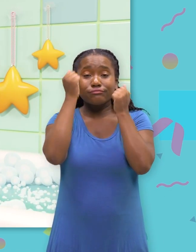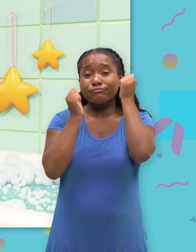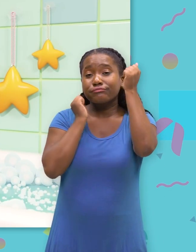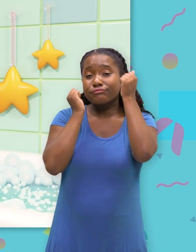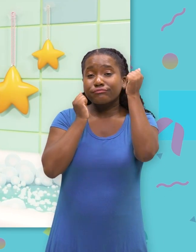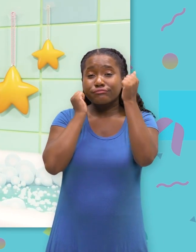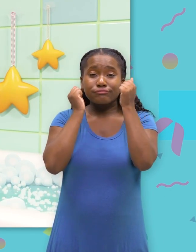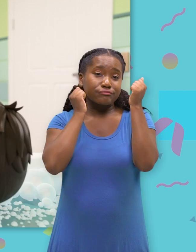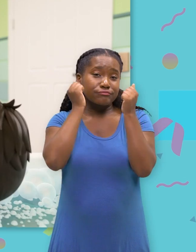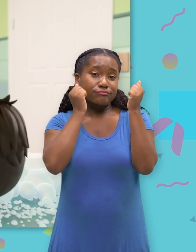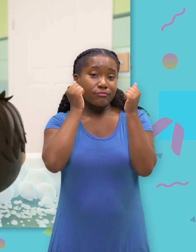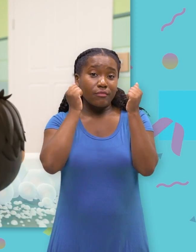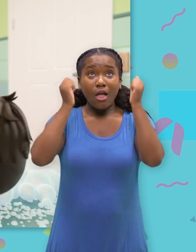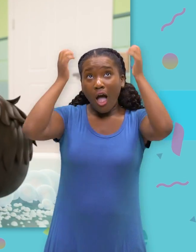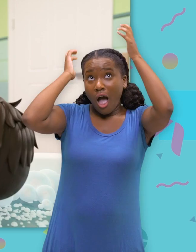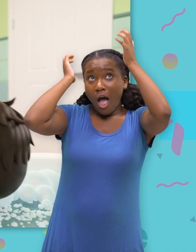Let's wash